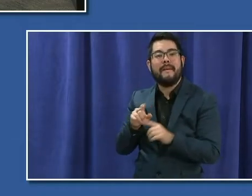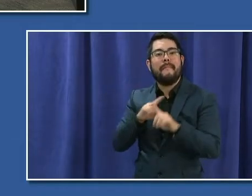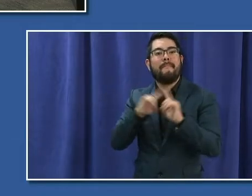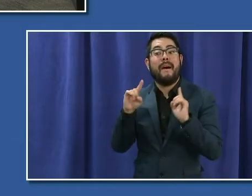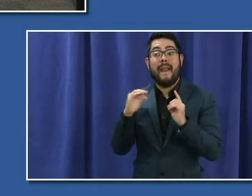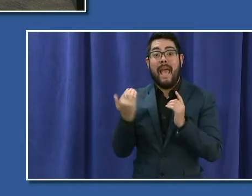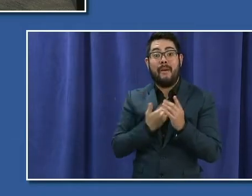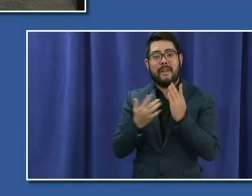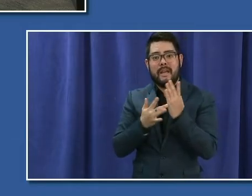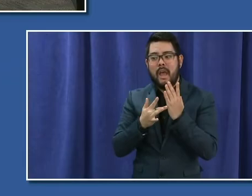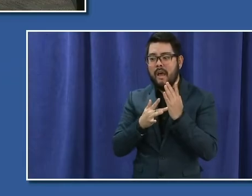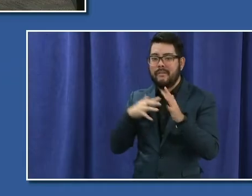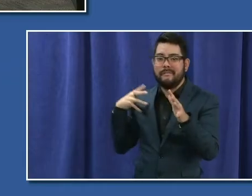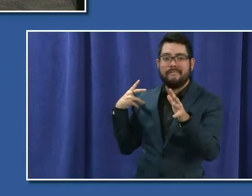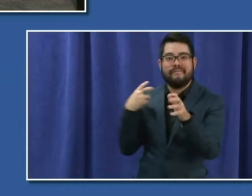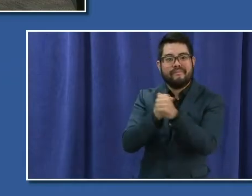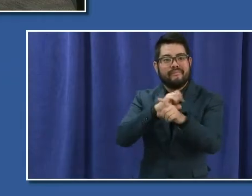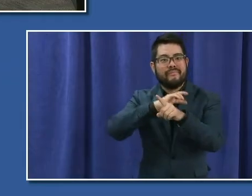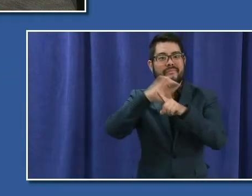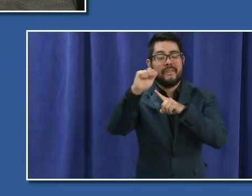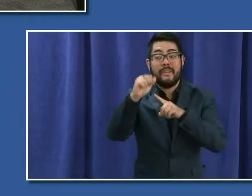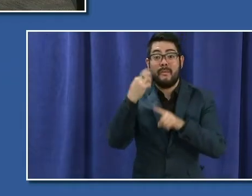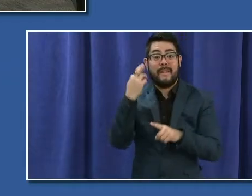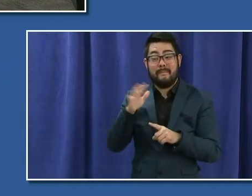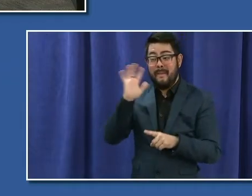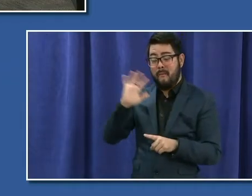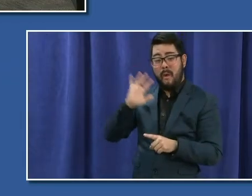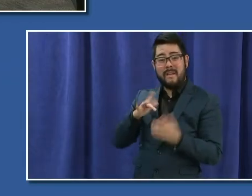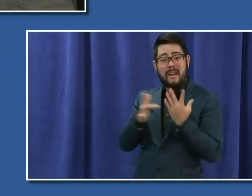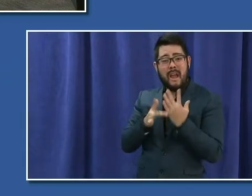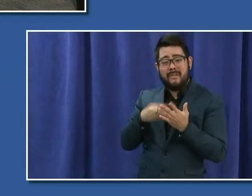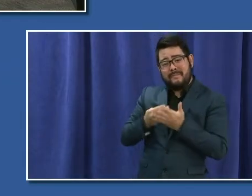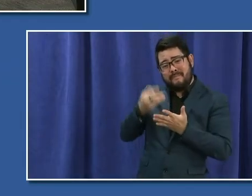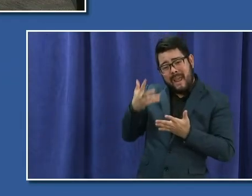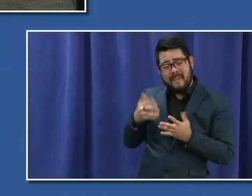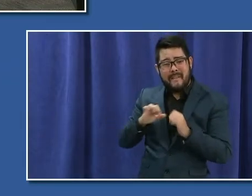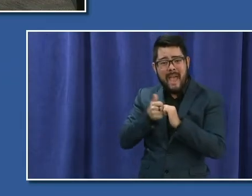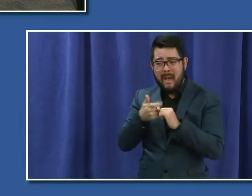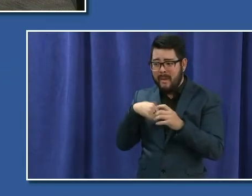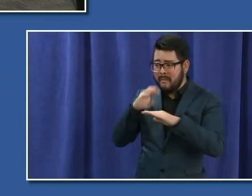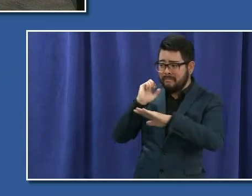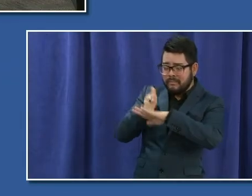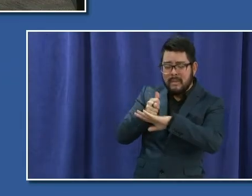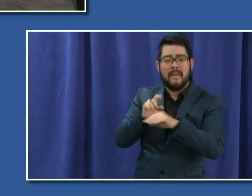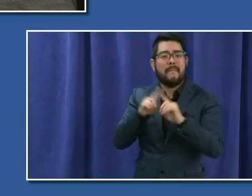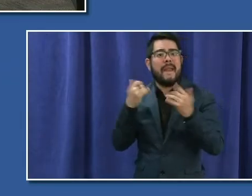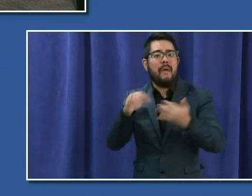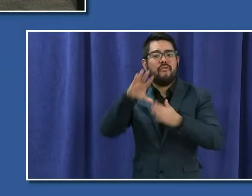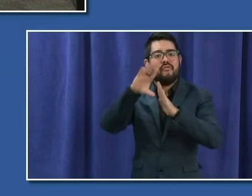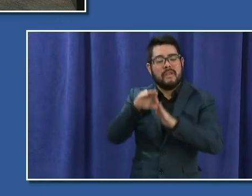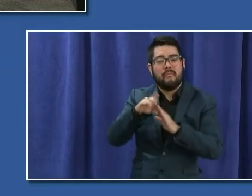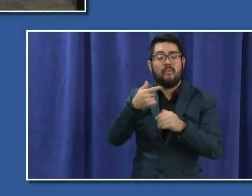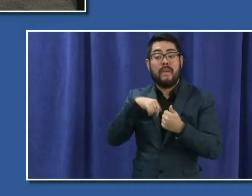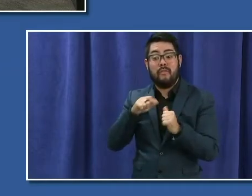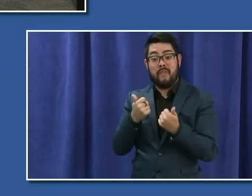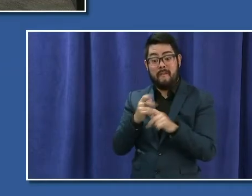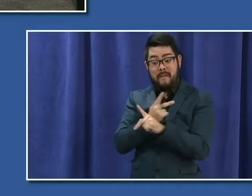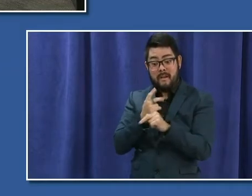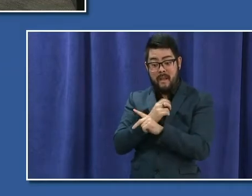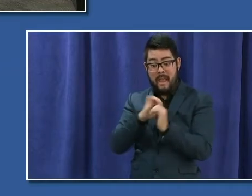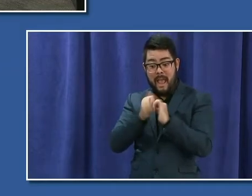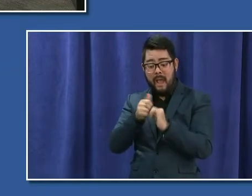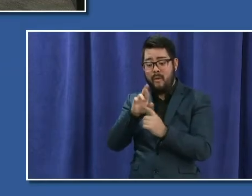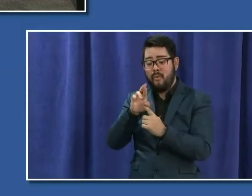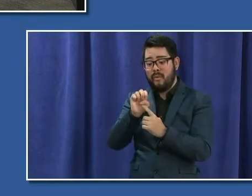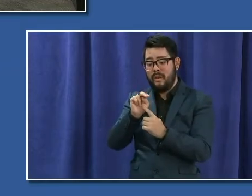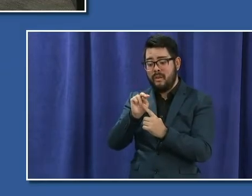It's becoming cheaper to integrate these kinds of renewable resources into our materials, even kind of thinking about where the